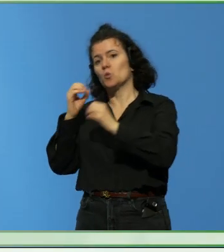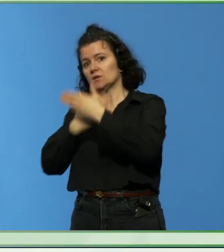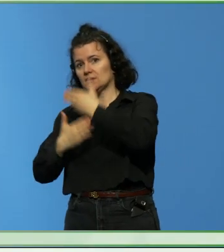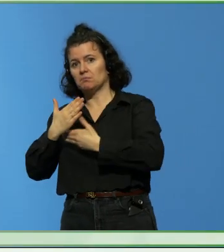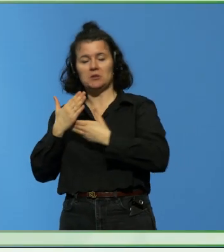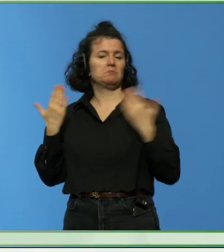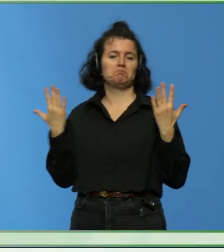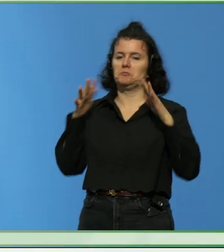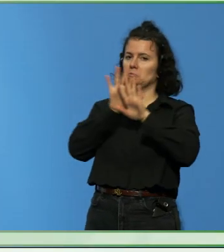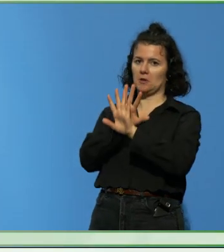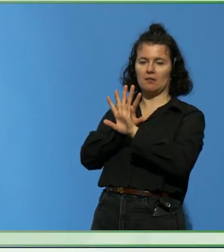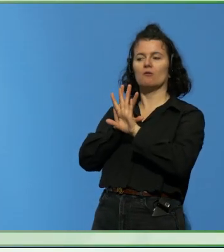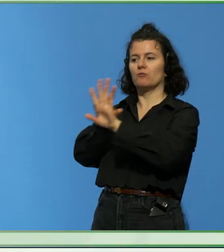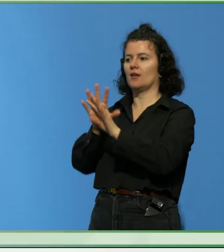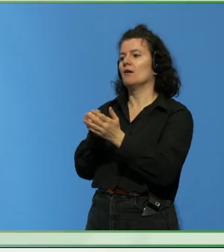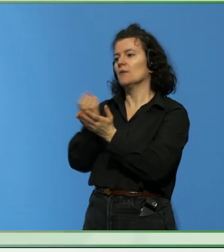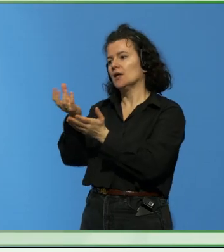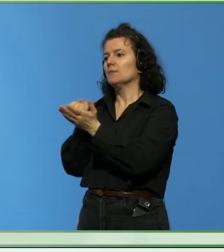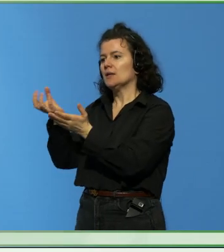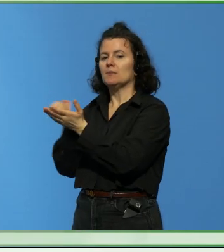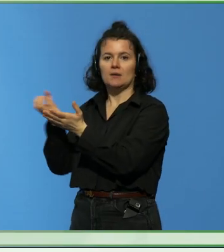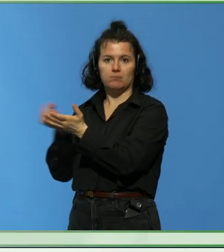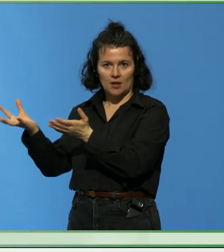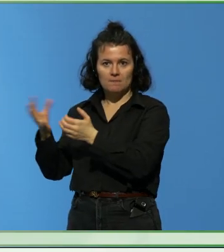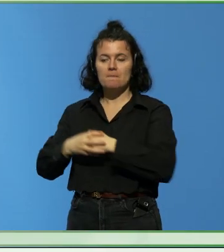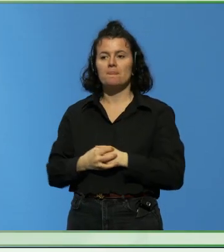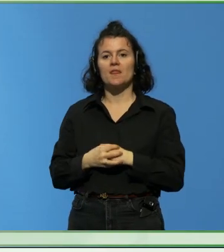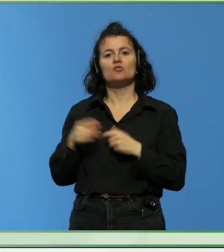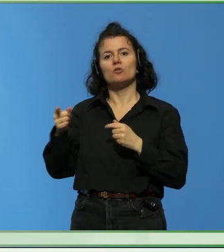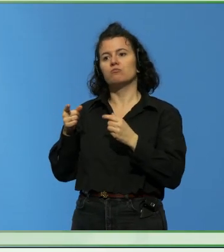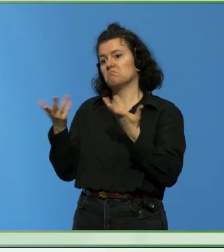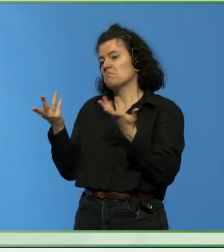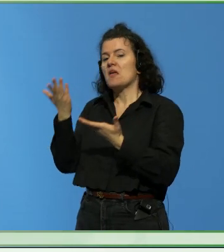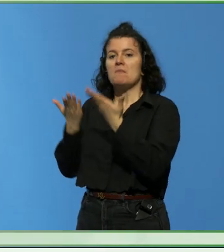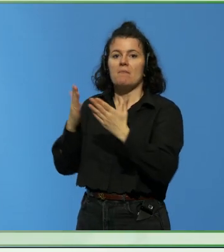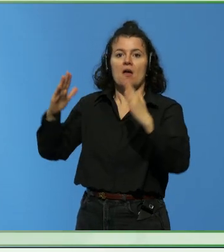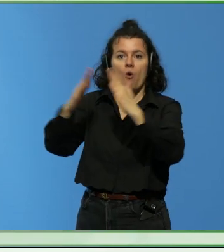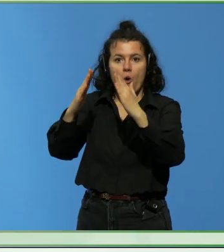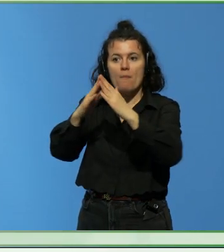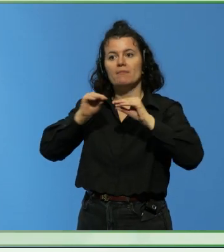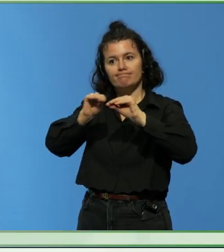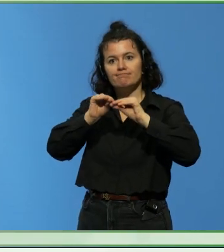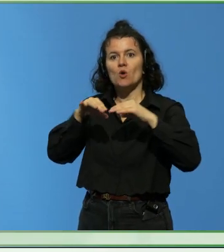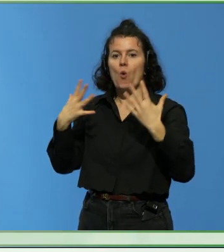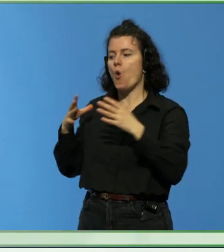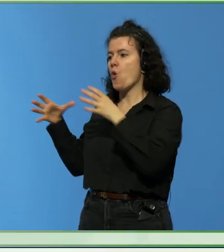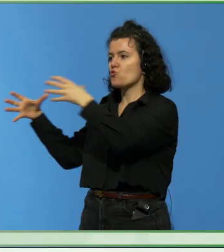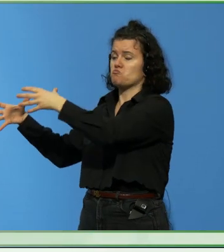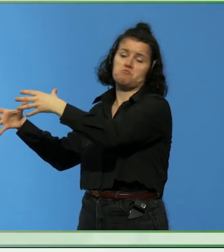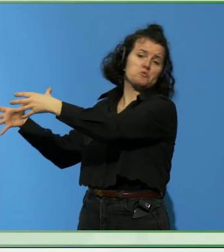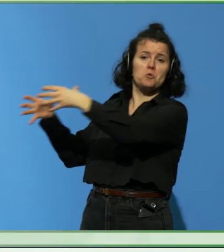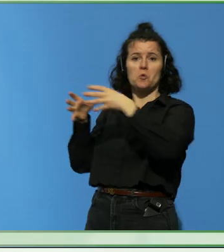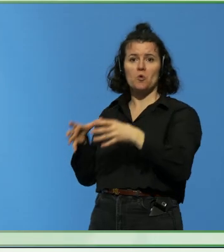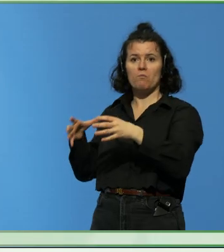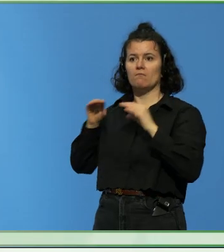2 sessions, either through at the household level or in groups. And participants were encouraged to learn